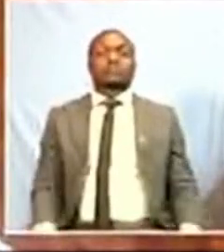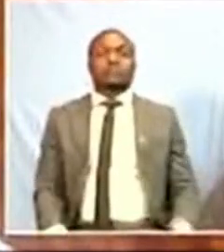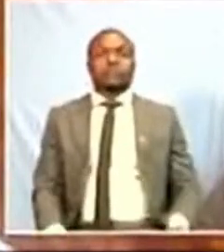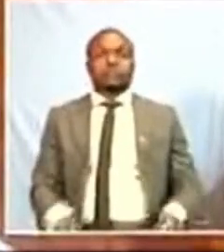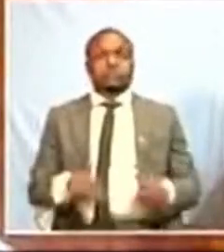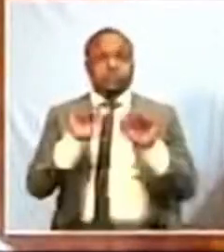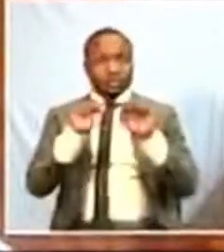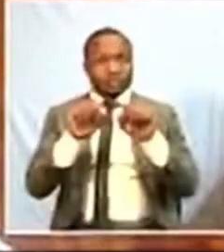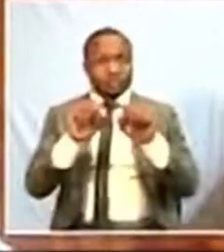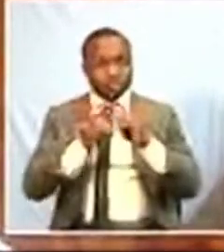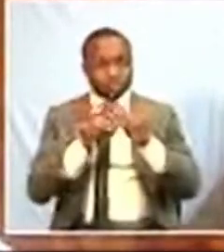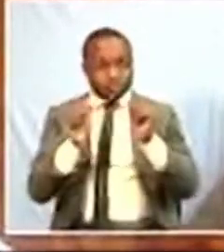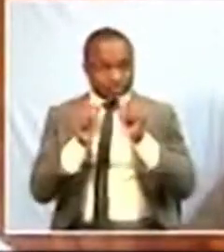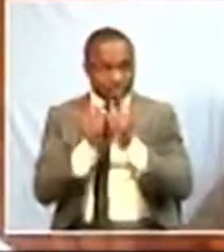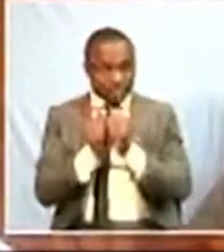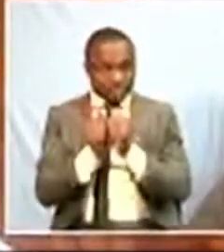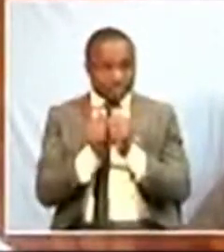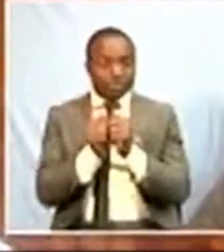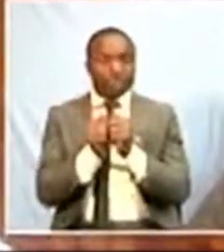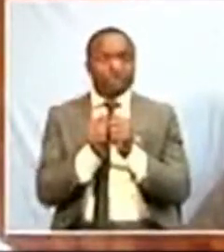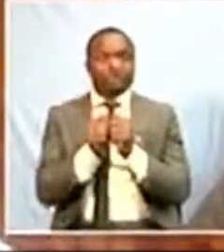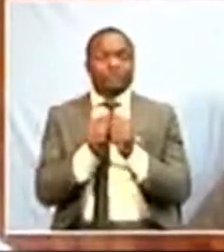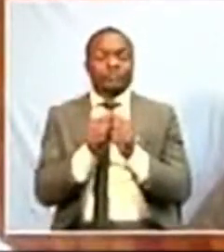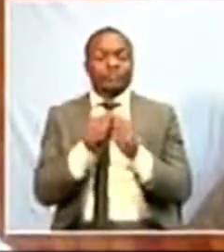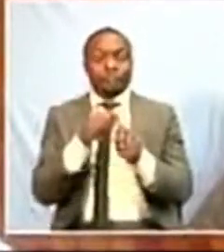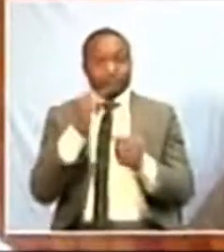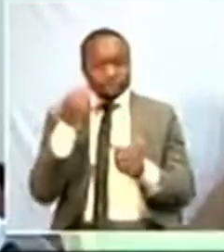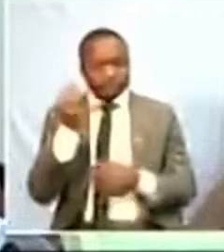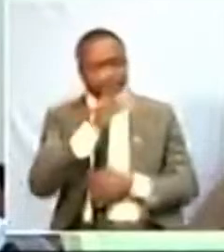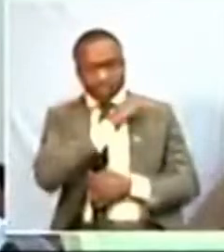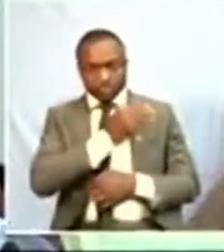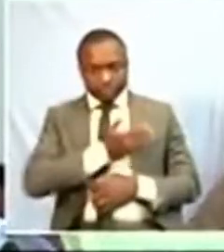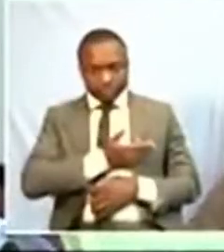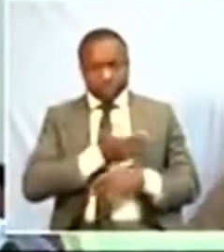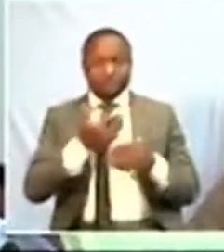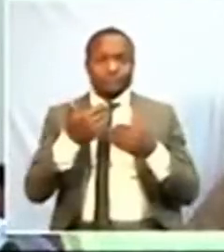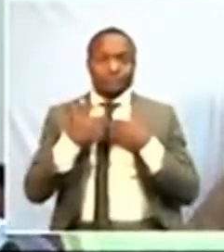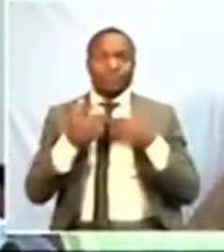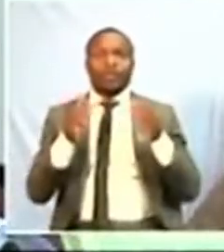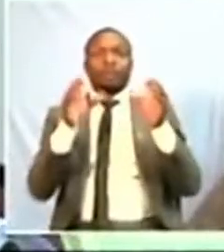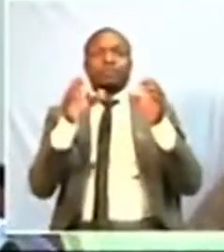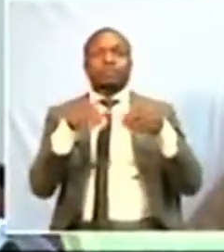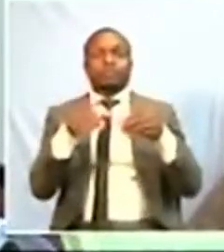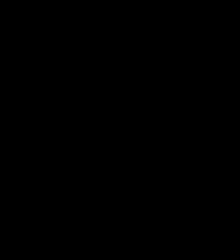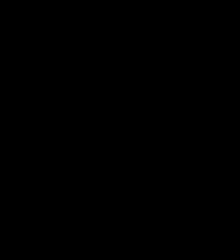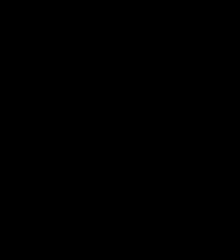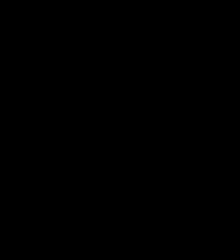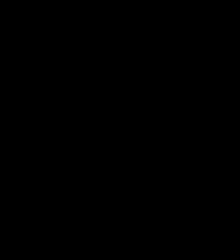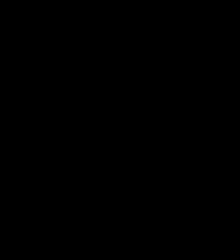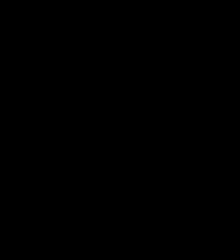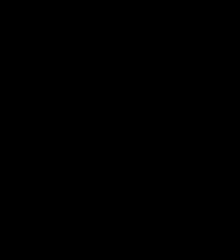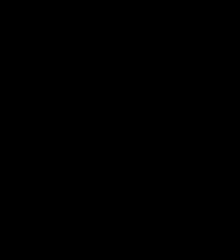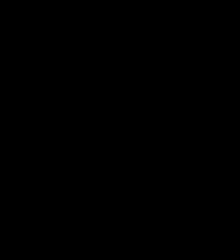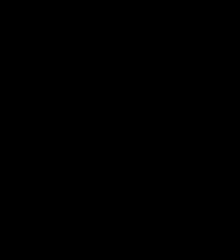Let me start with the only lady we have in the committee.